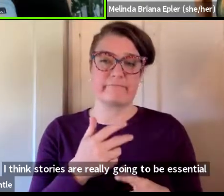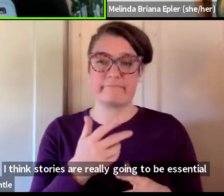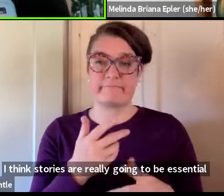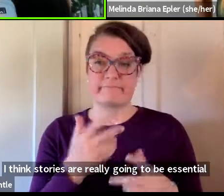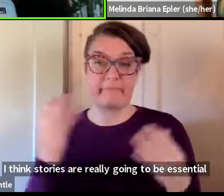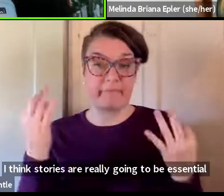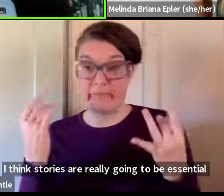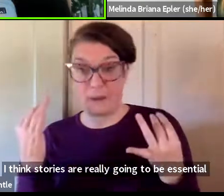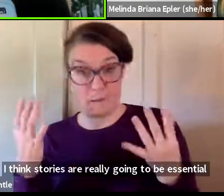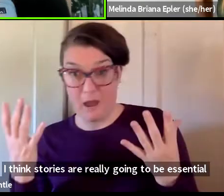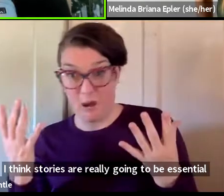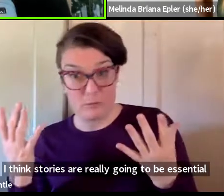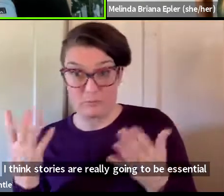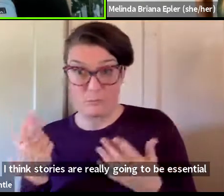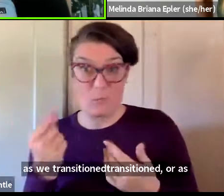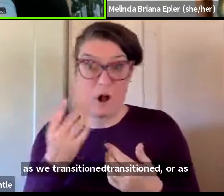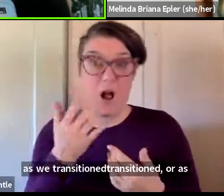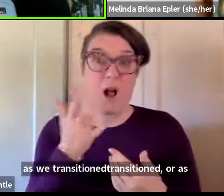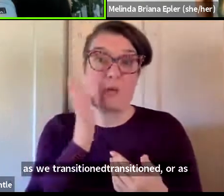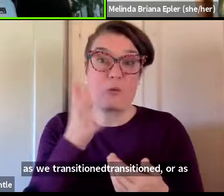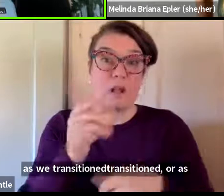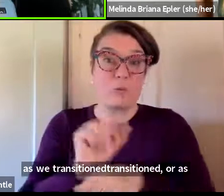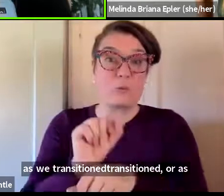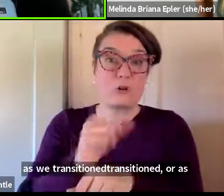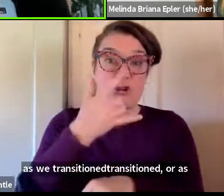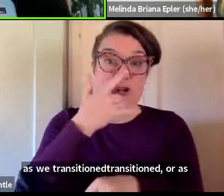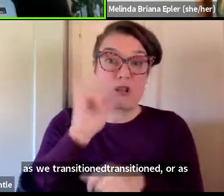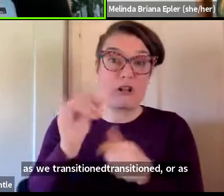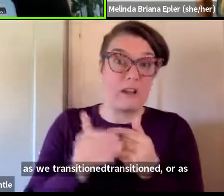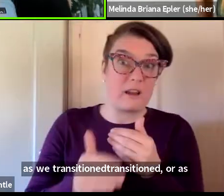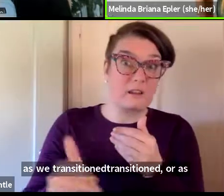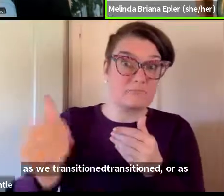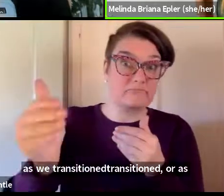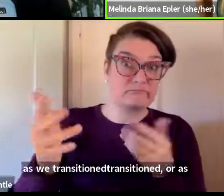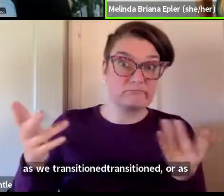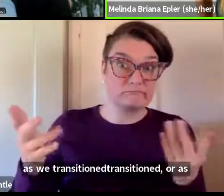about what work is going to look like long term.